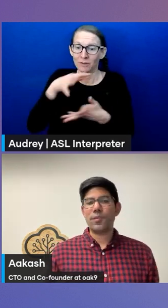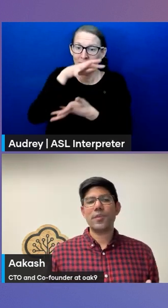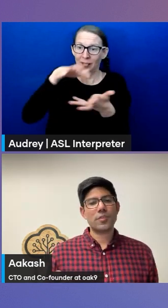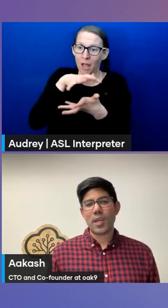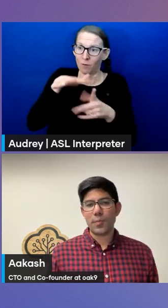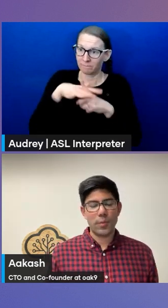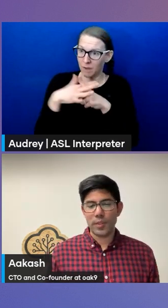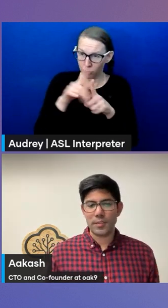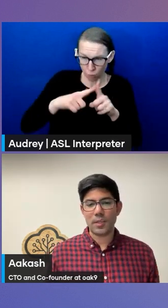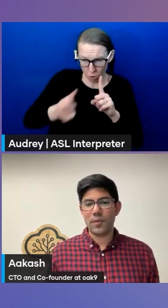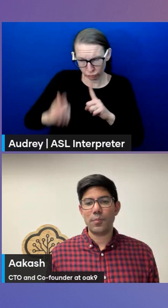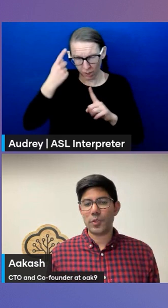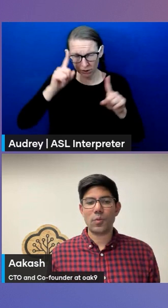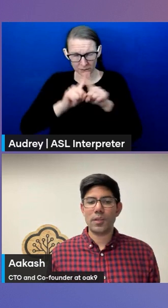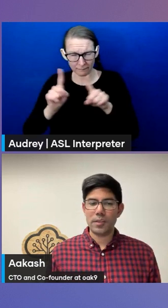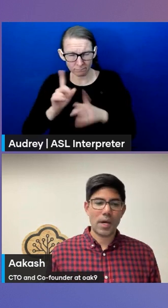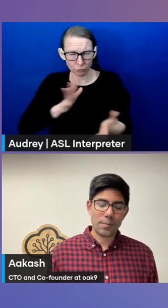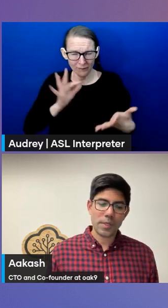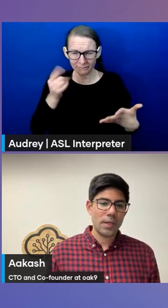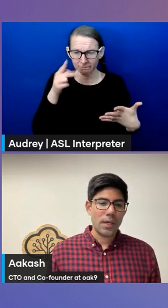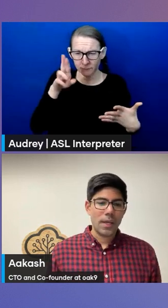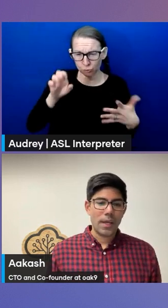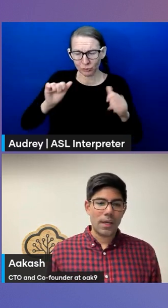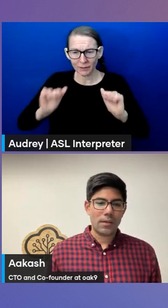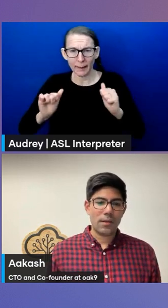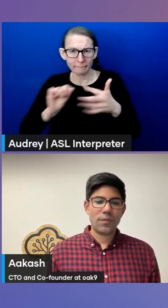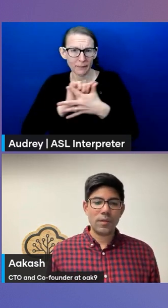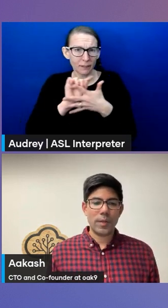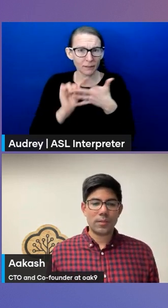of the different feature capabilities that developers want to adopt.